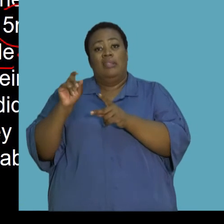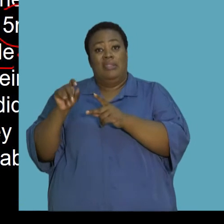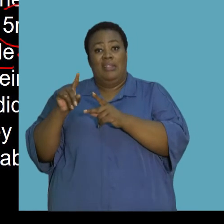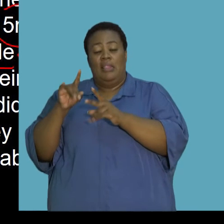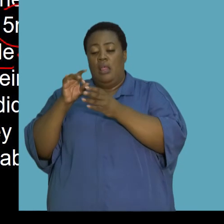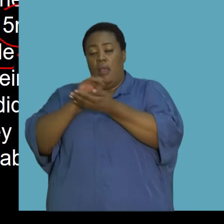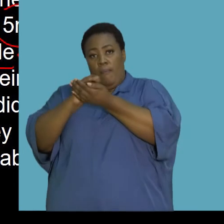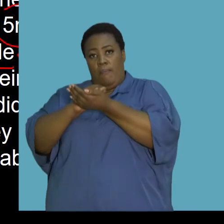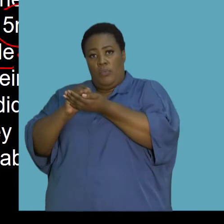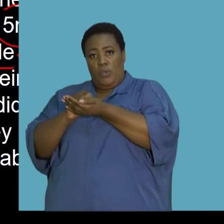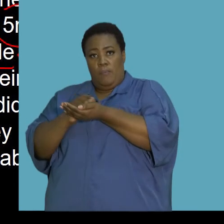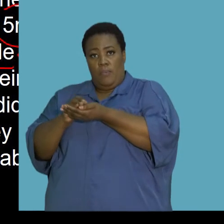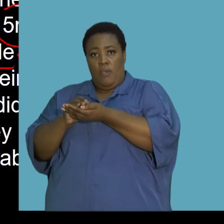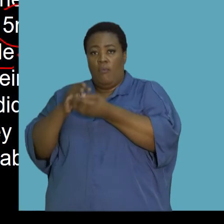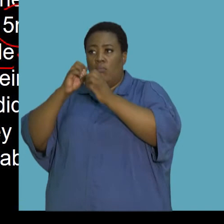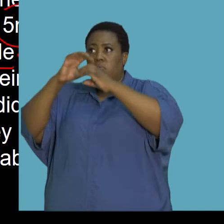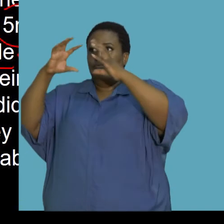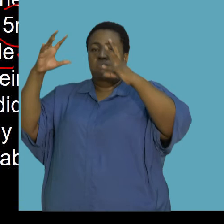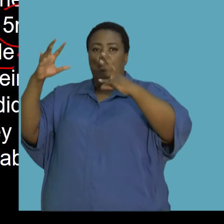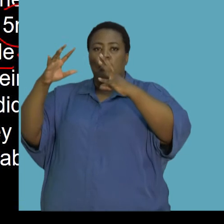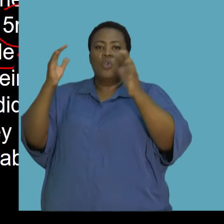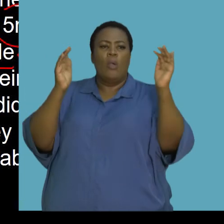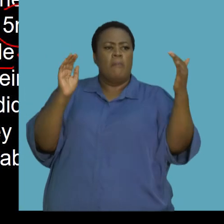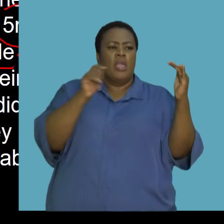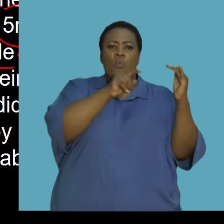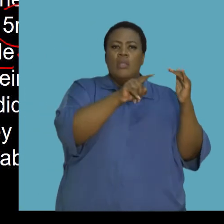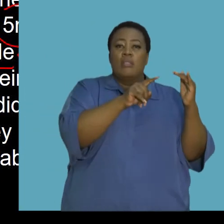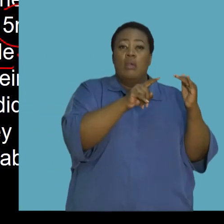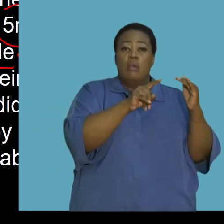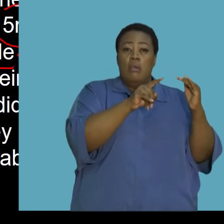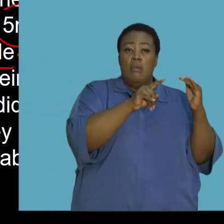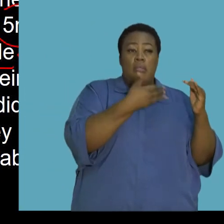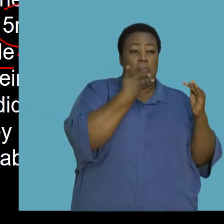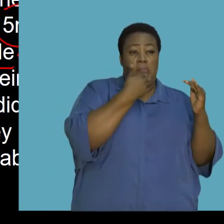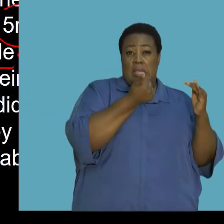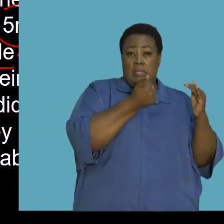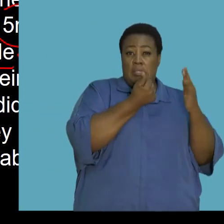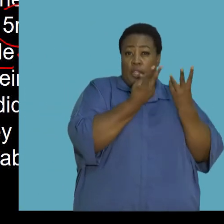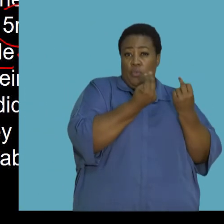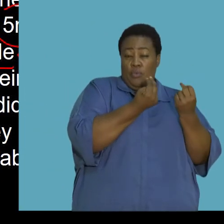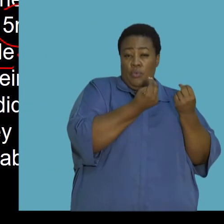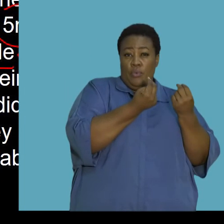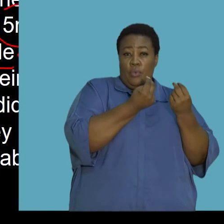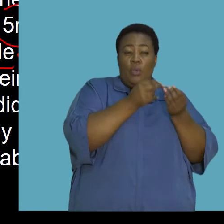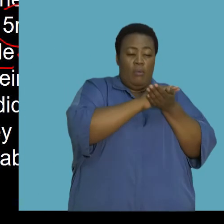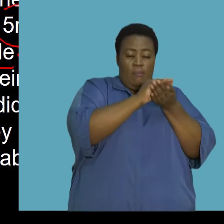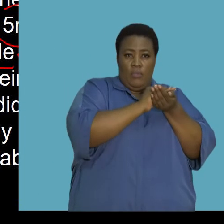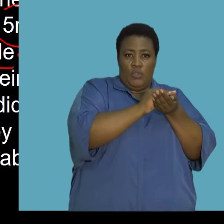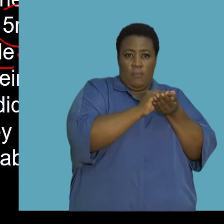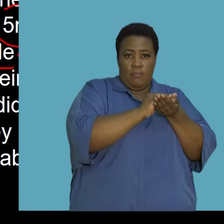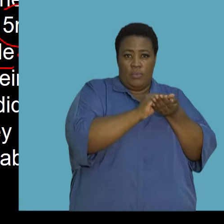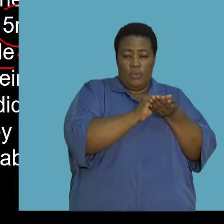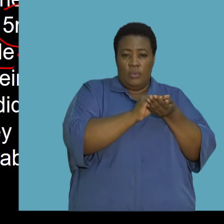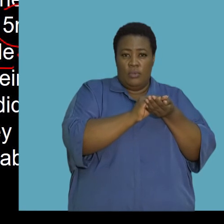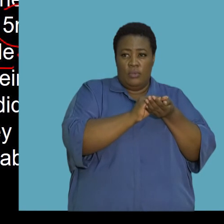soap, okay, and they were comparing that to the super bubble soap. So clearly, if we were to look at what